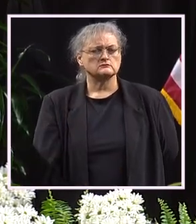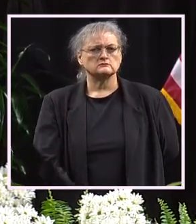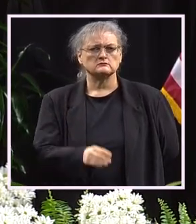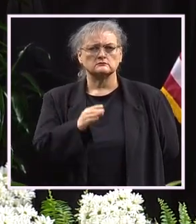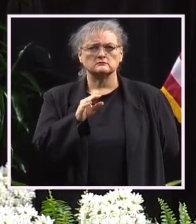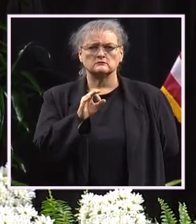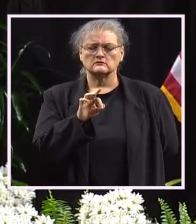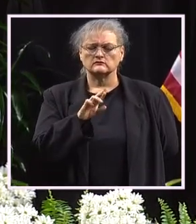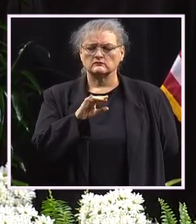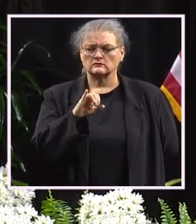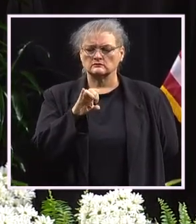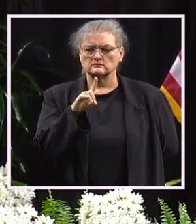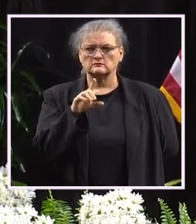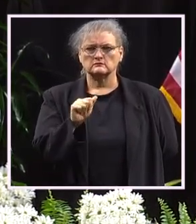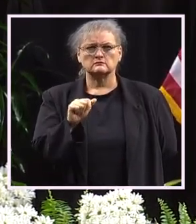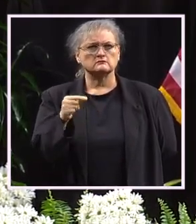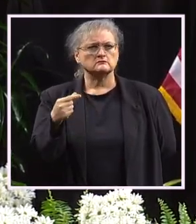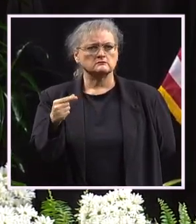Frida Garcia.